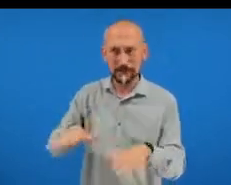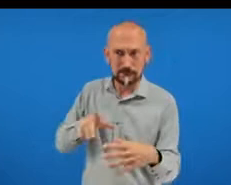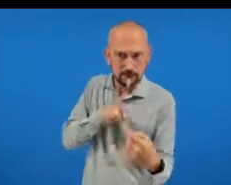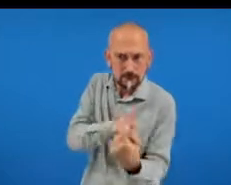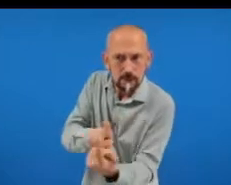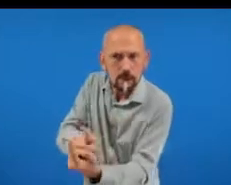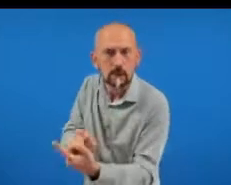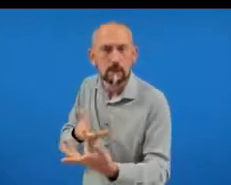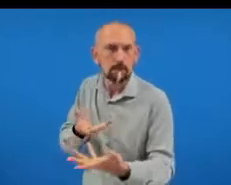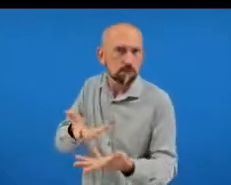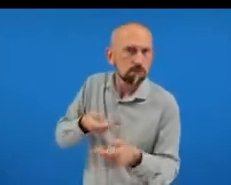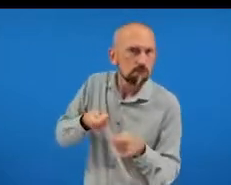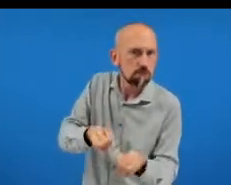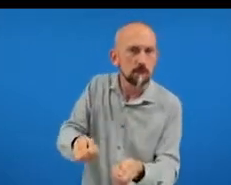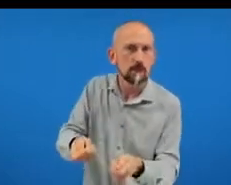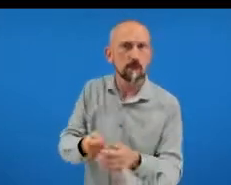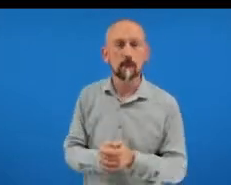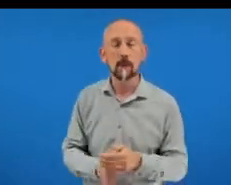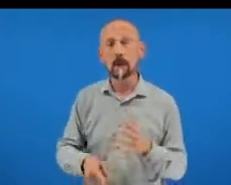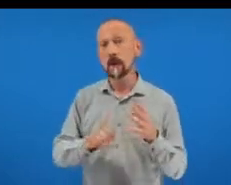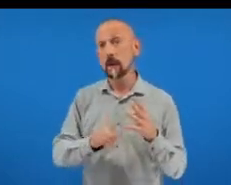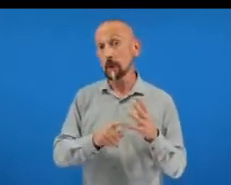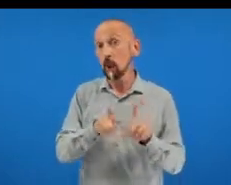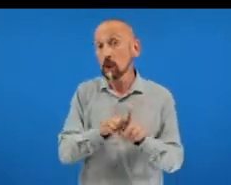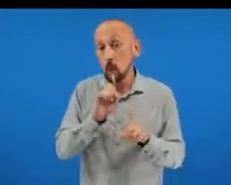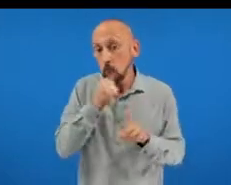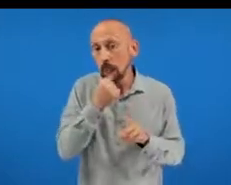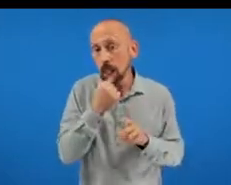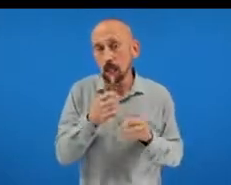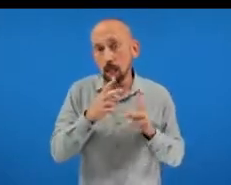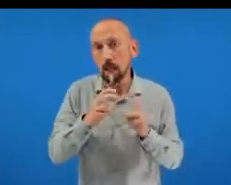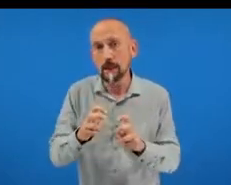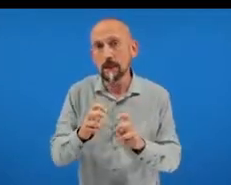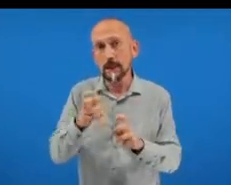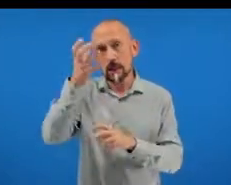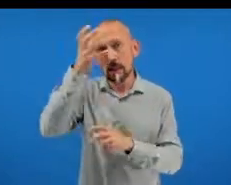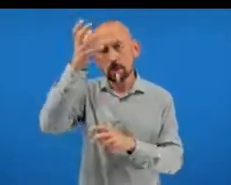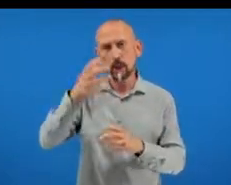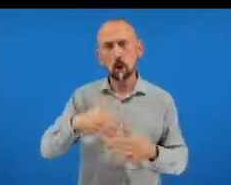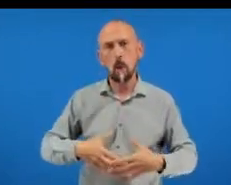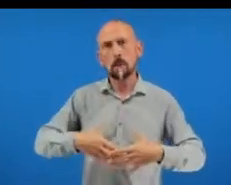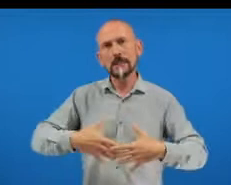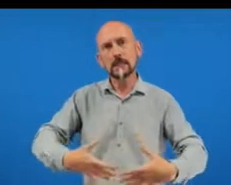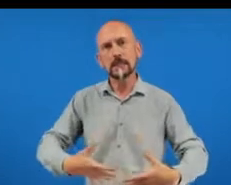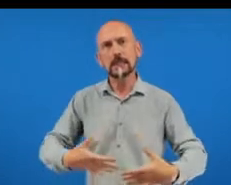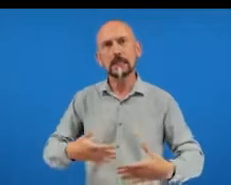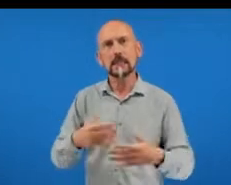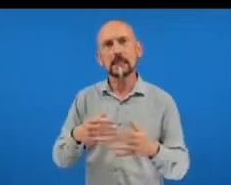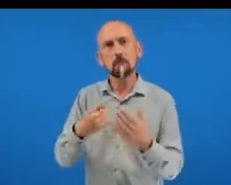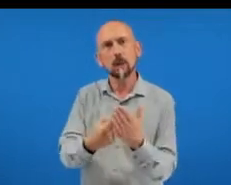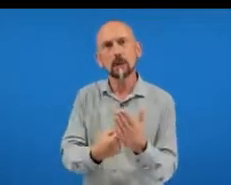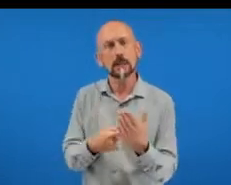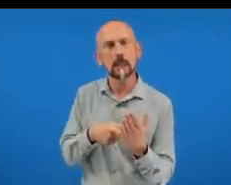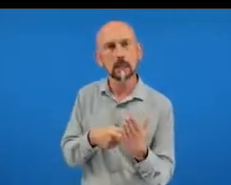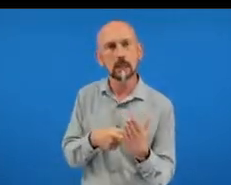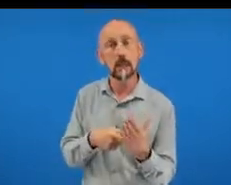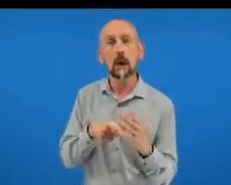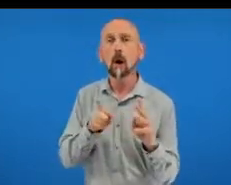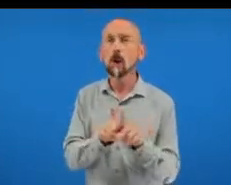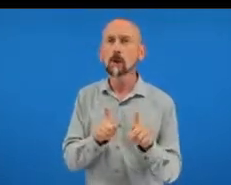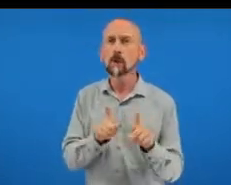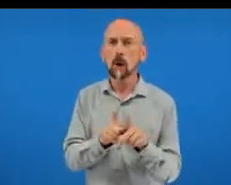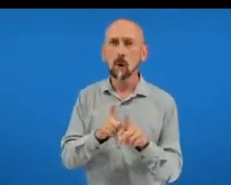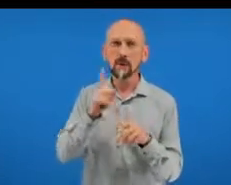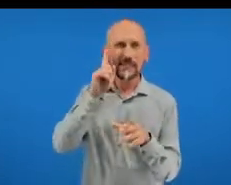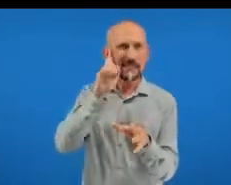the government's obesity policy and looking at issues in terms of psychological underpinnings